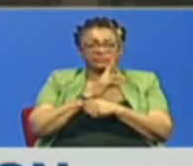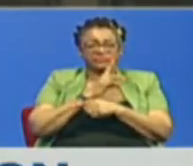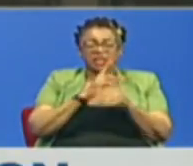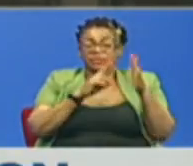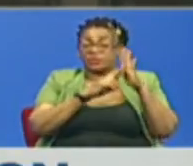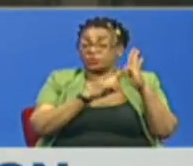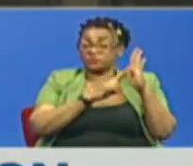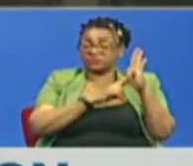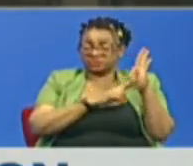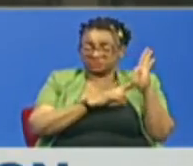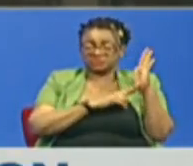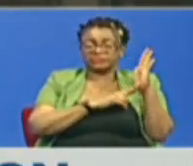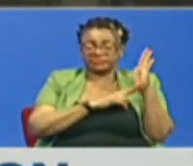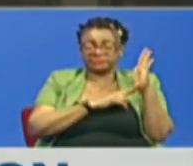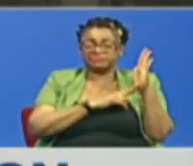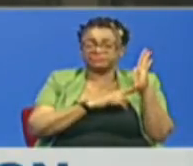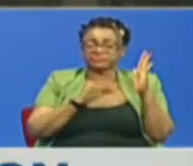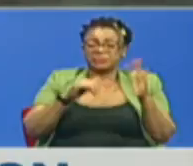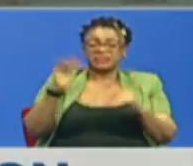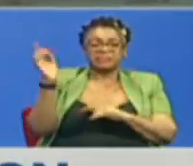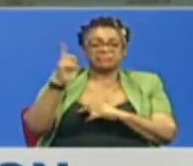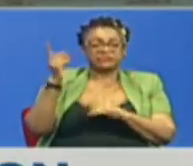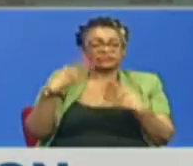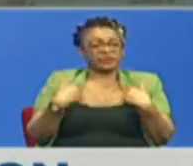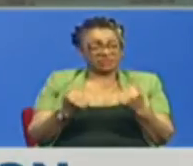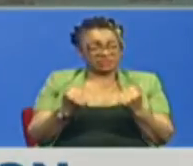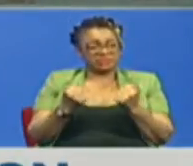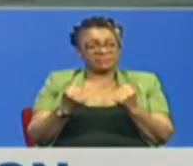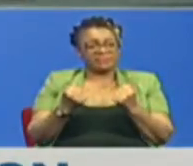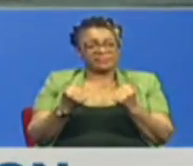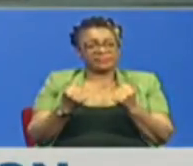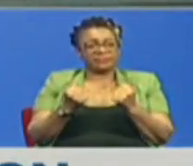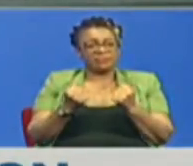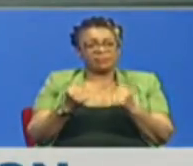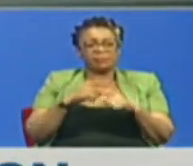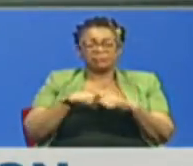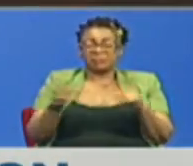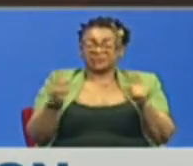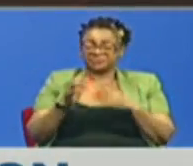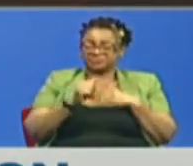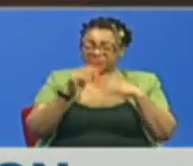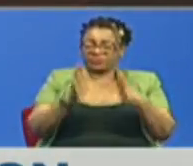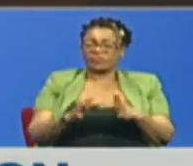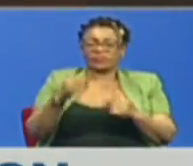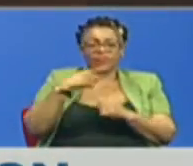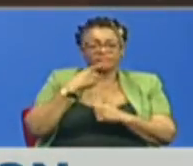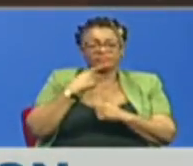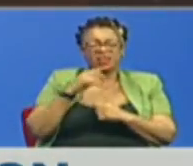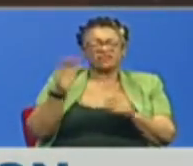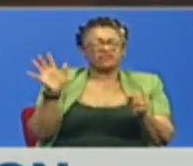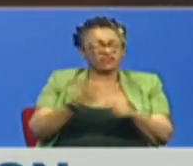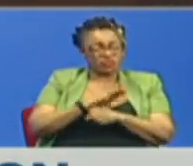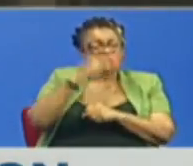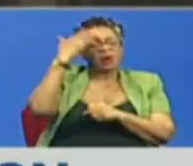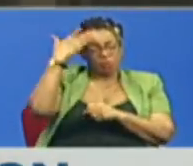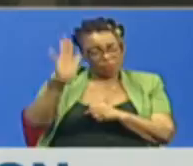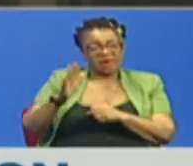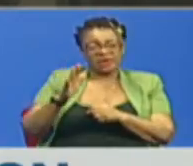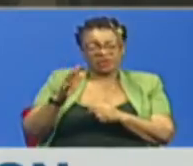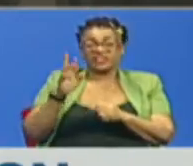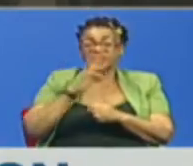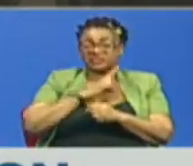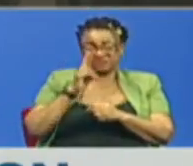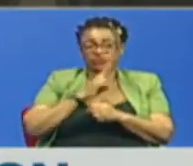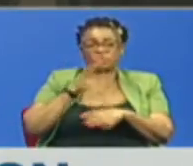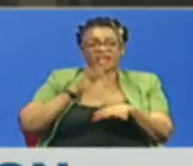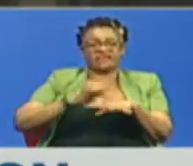regulations laid by the Minister of Health. But worship leaders say they are fully aware of the risk of reinfection. We are afraid